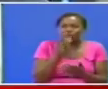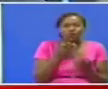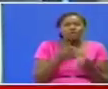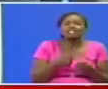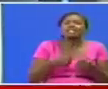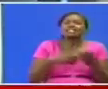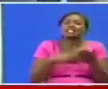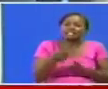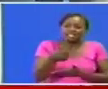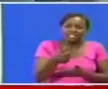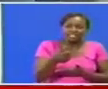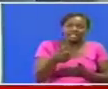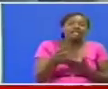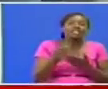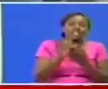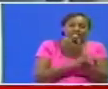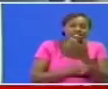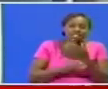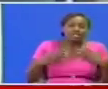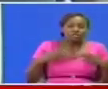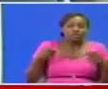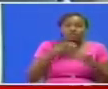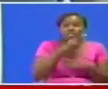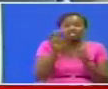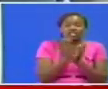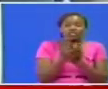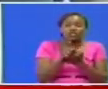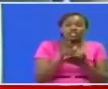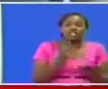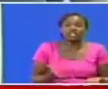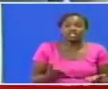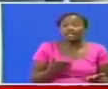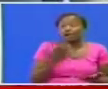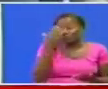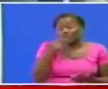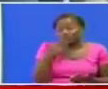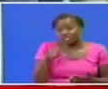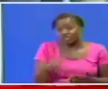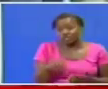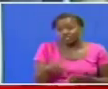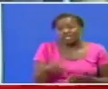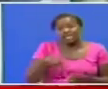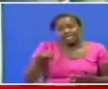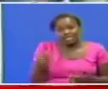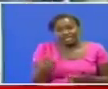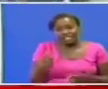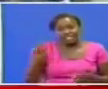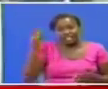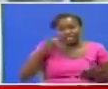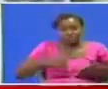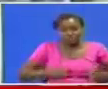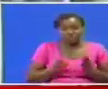auctioning our country and our people to international lenders. This is why we say today, any Kenyan born in our